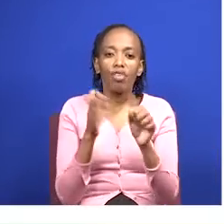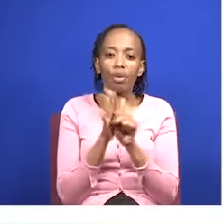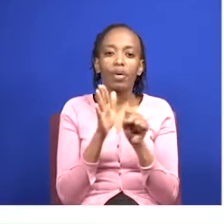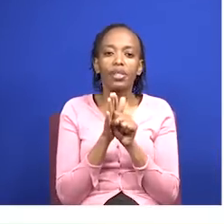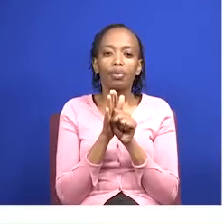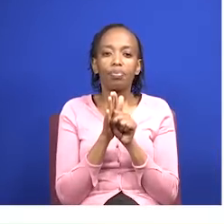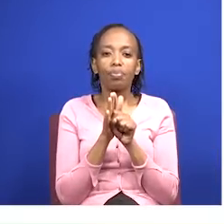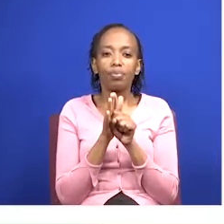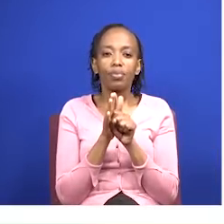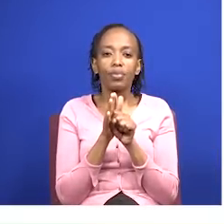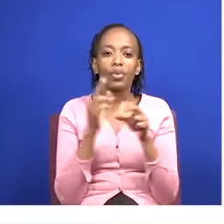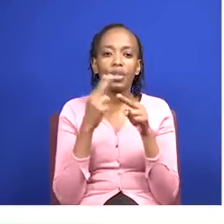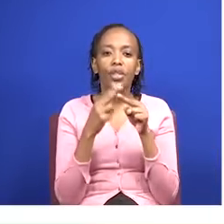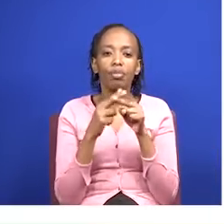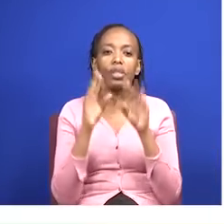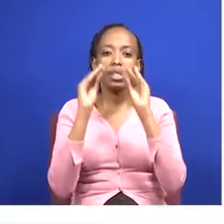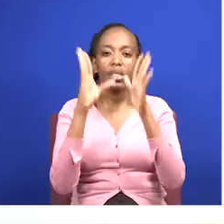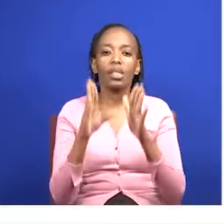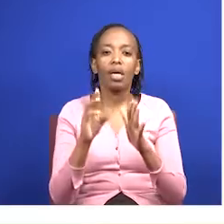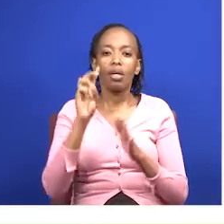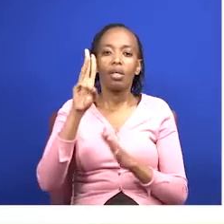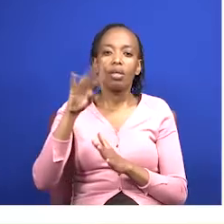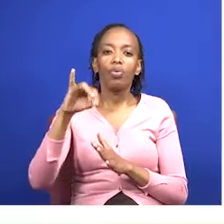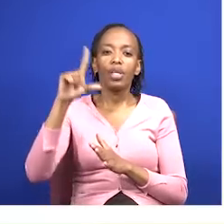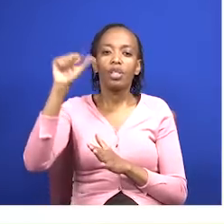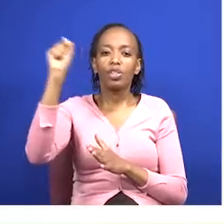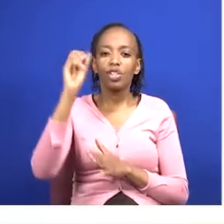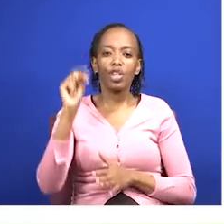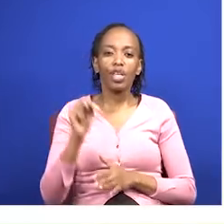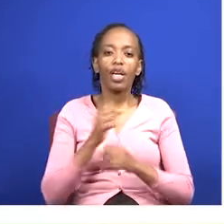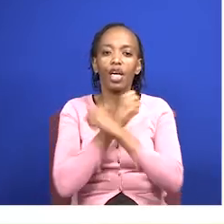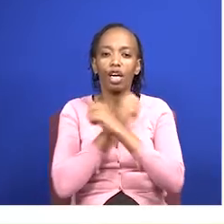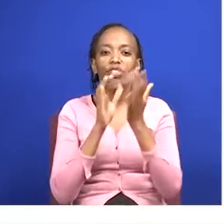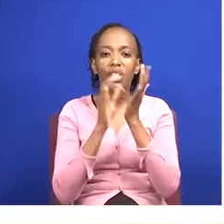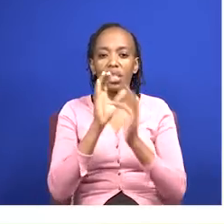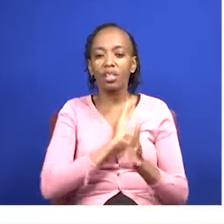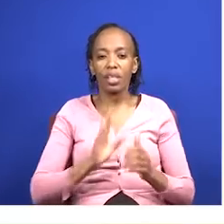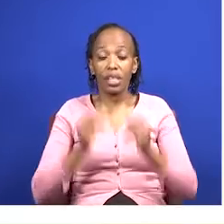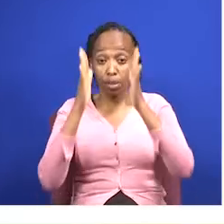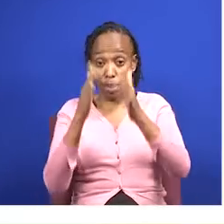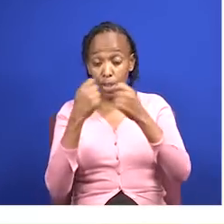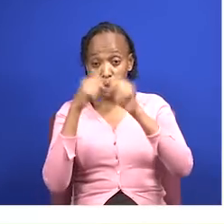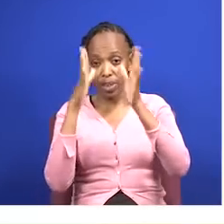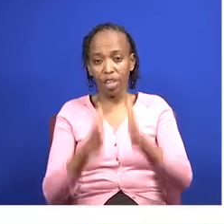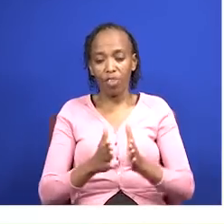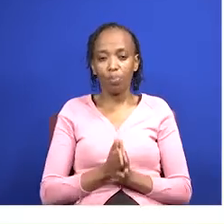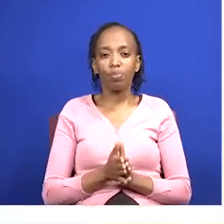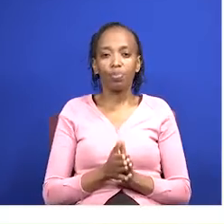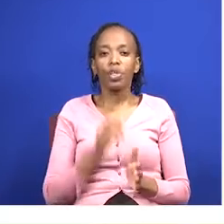Thank you very much. My name is Teacher Wilson Minor, and I love Jesus Christ as my personal